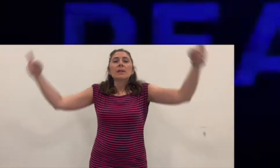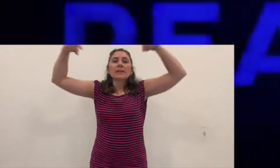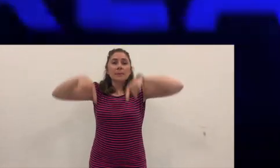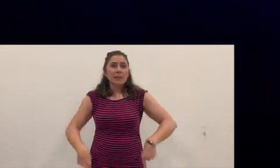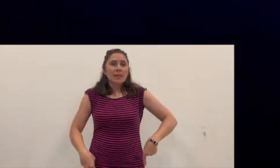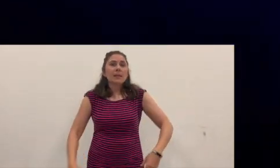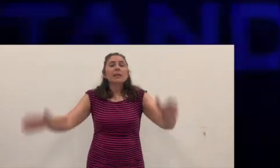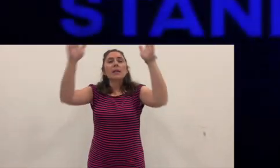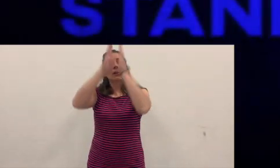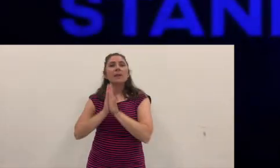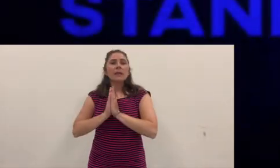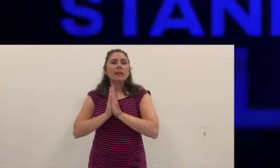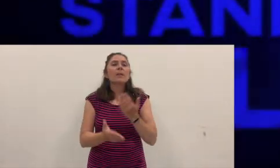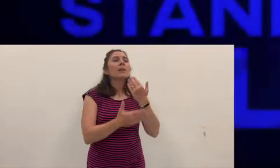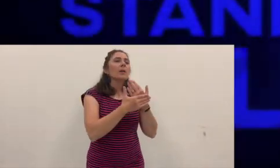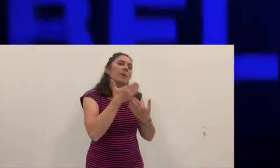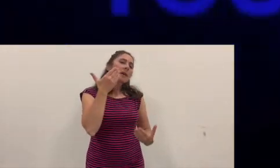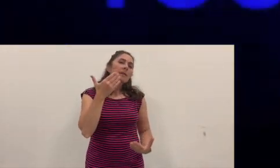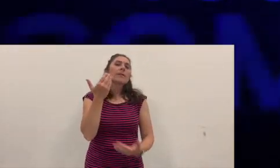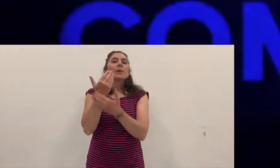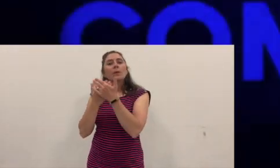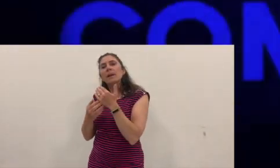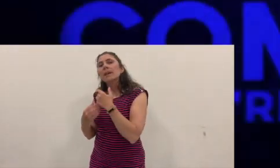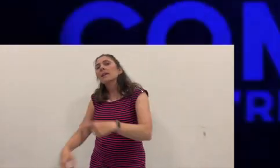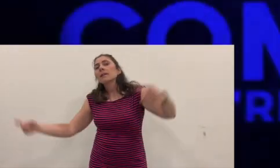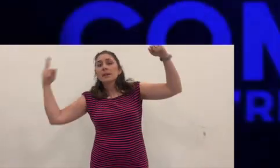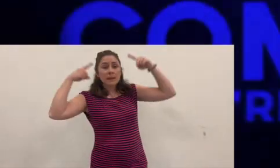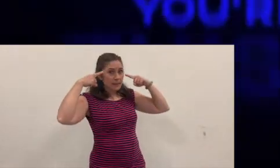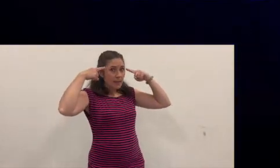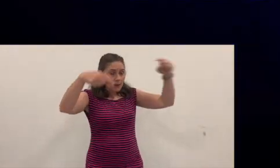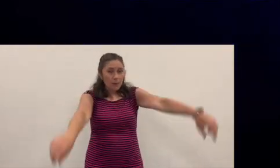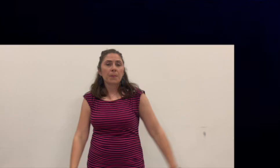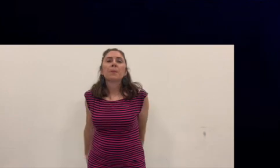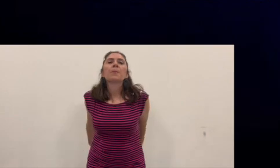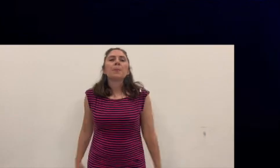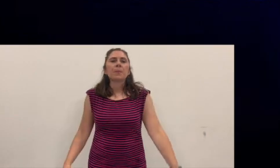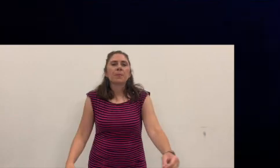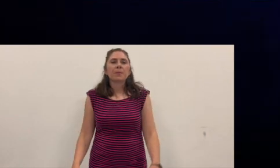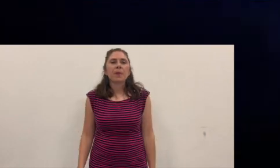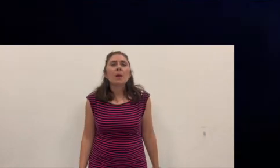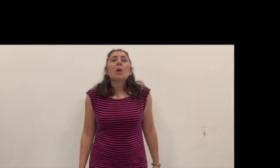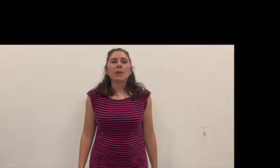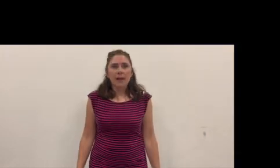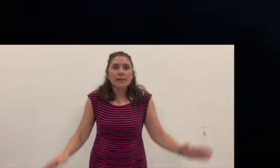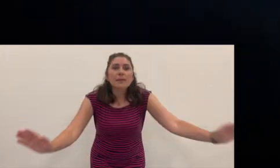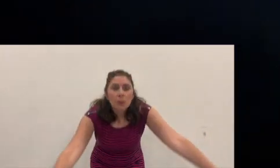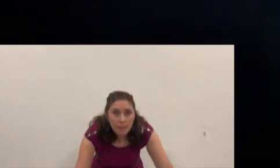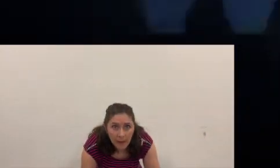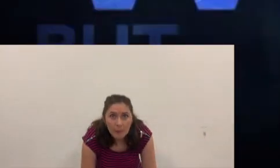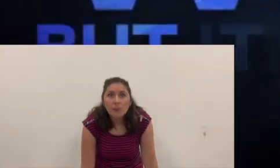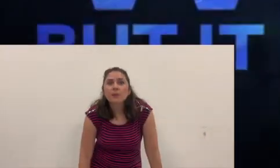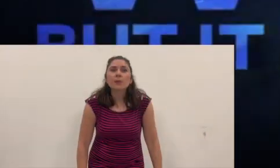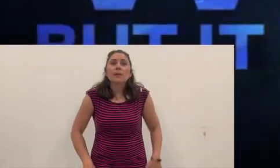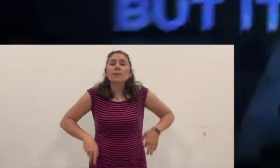million reasons I'm still standing here believing. You're my comfort, you're my healing. This I know. You can't